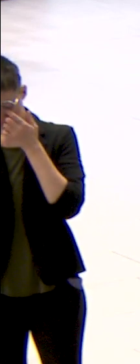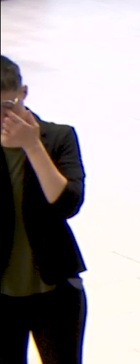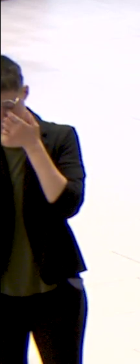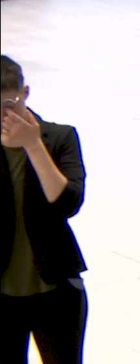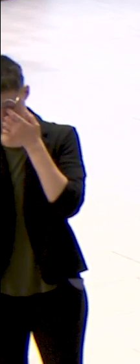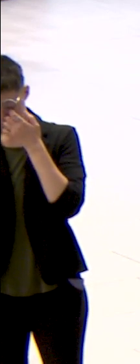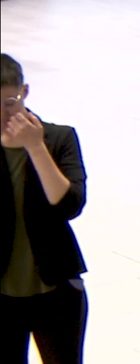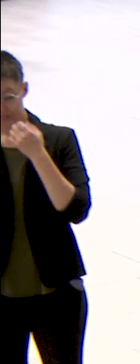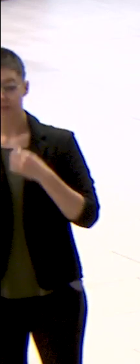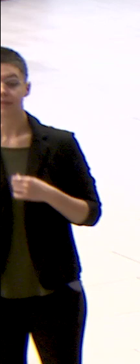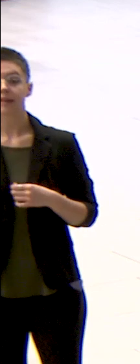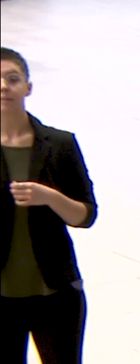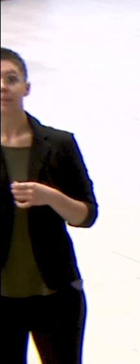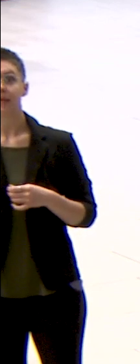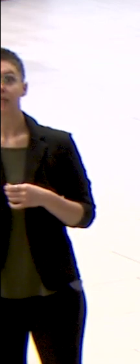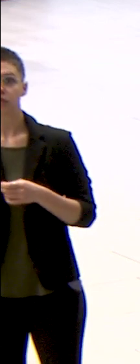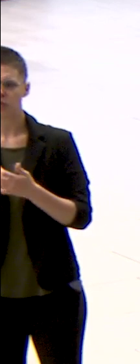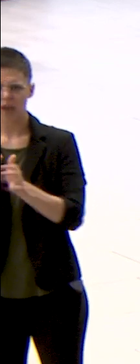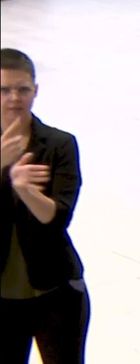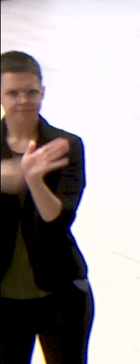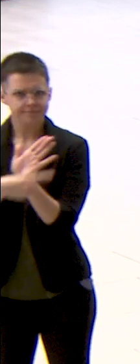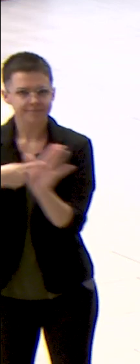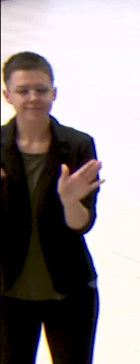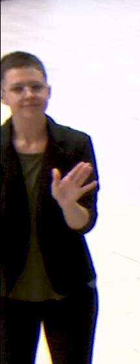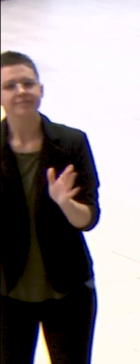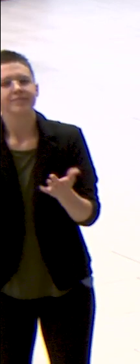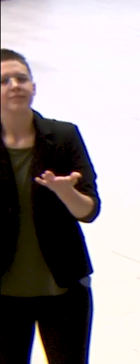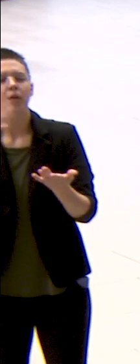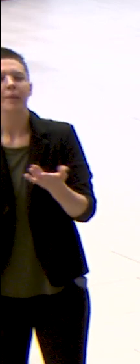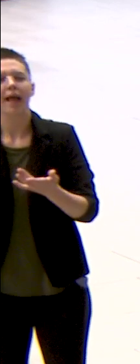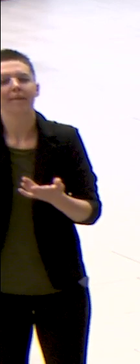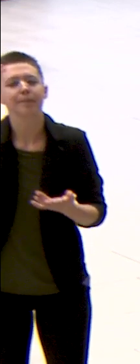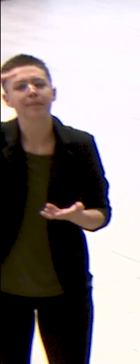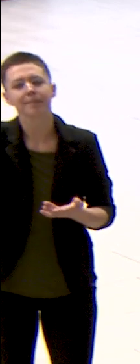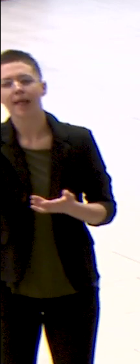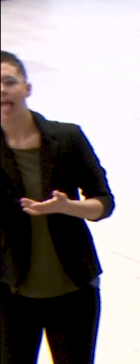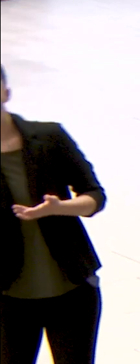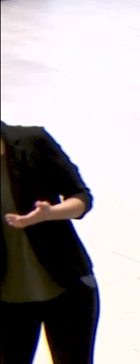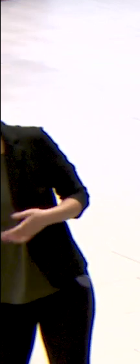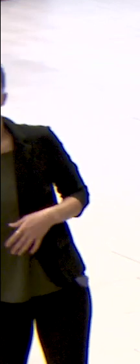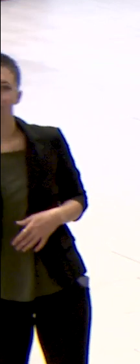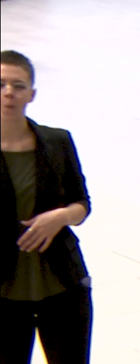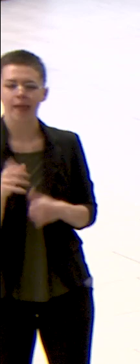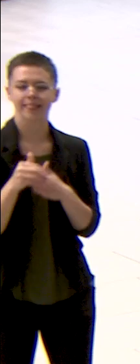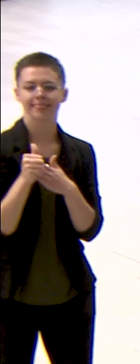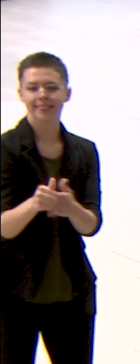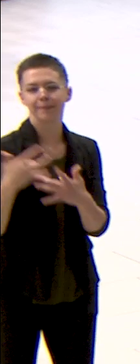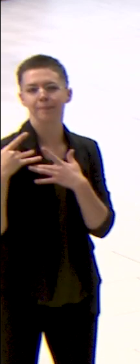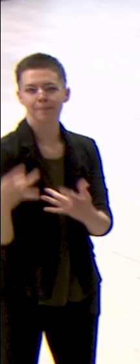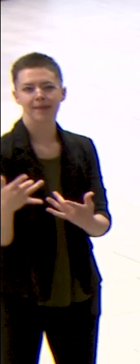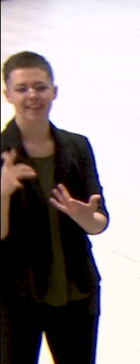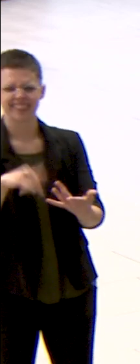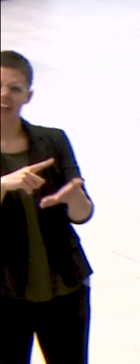gets criticized for anything, it's maybe that we're very Mexican leaning, we're very LA and West Coast leaning, and you know, that's